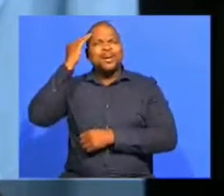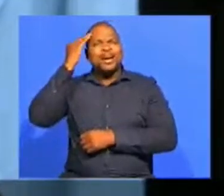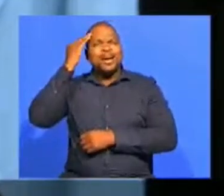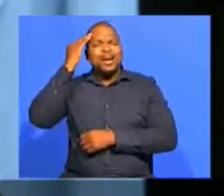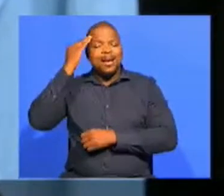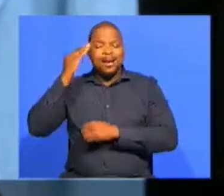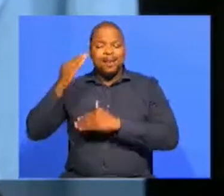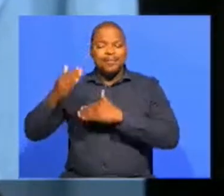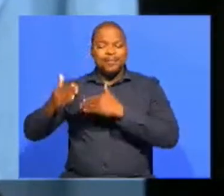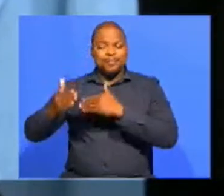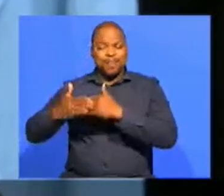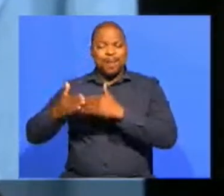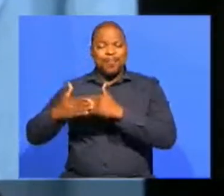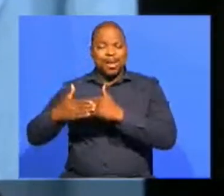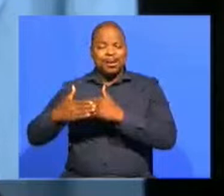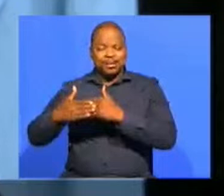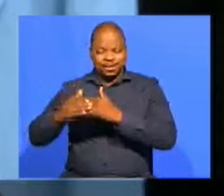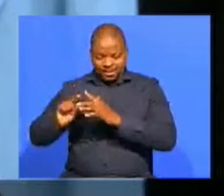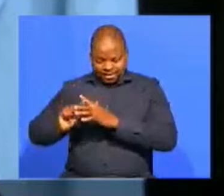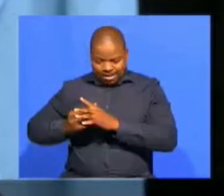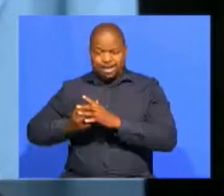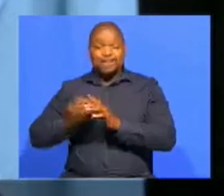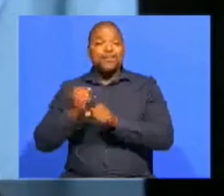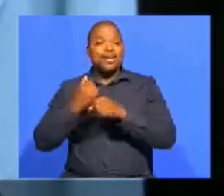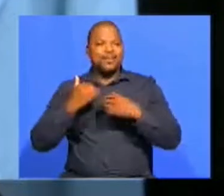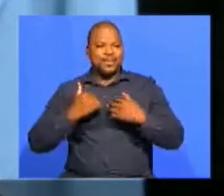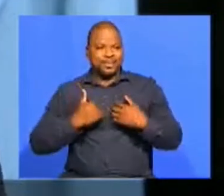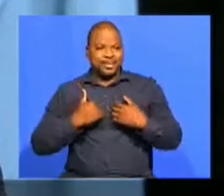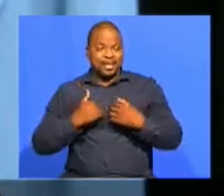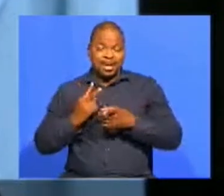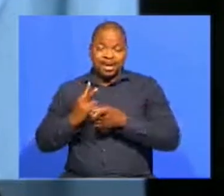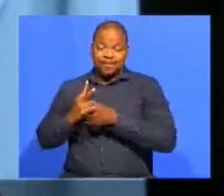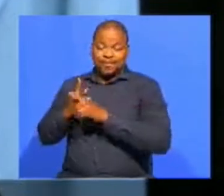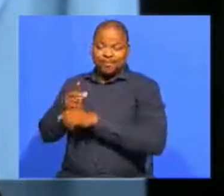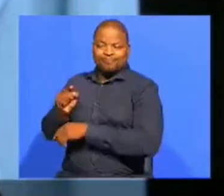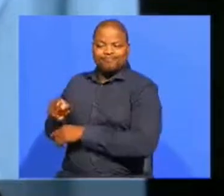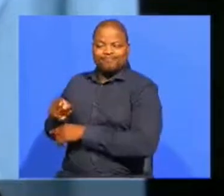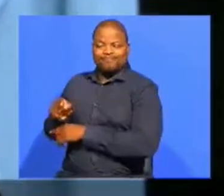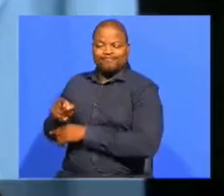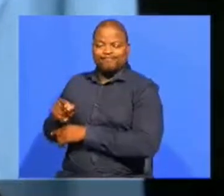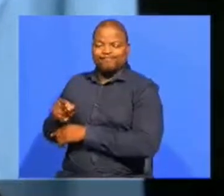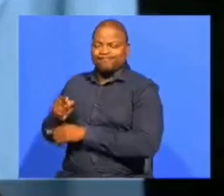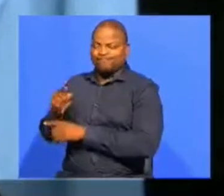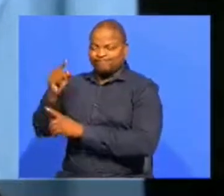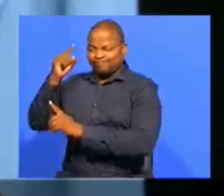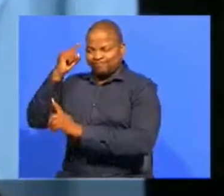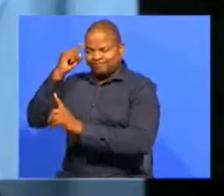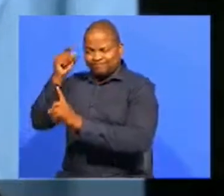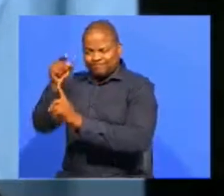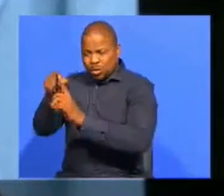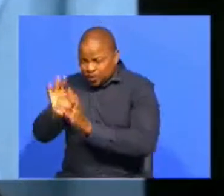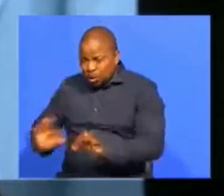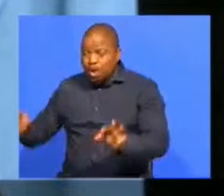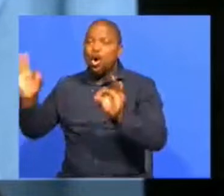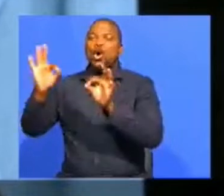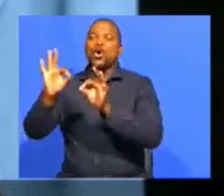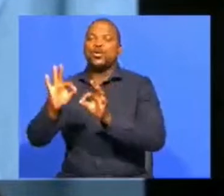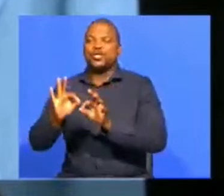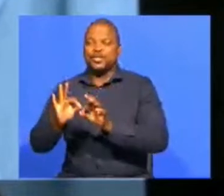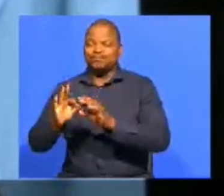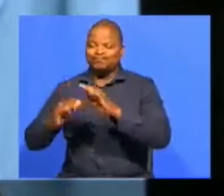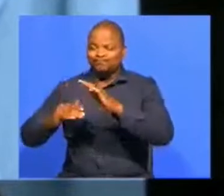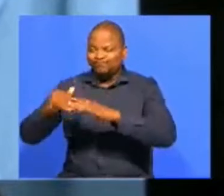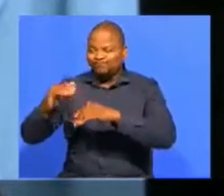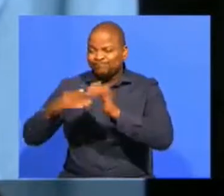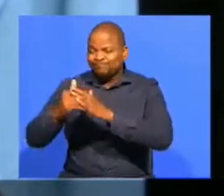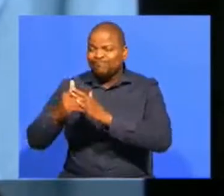seeds of friendship that were sown. That visit was a cornerstone moment, paving